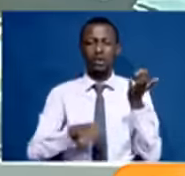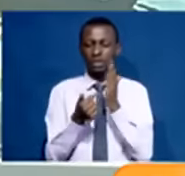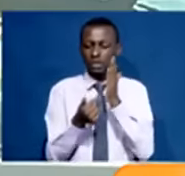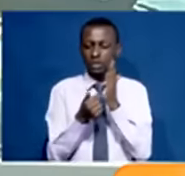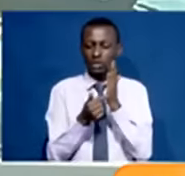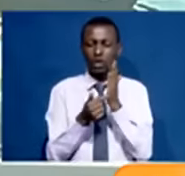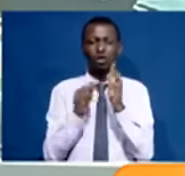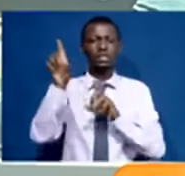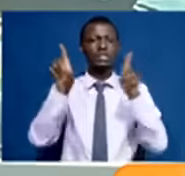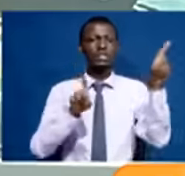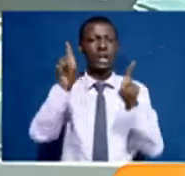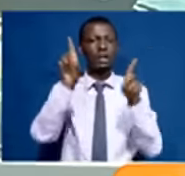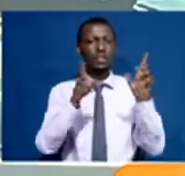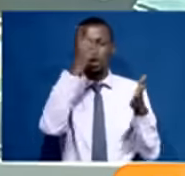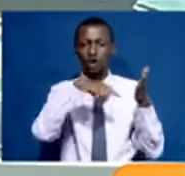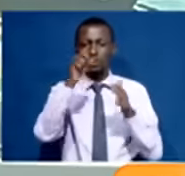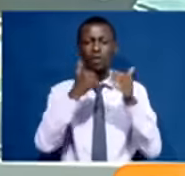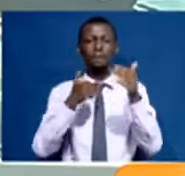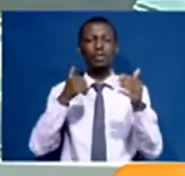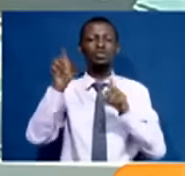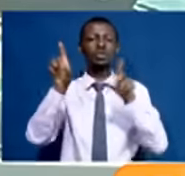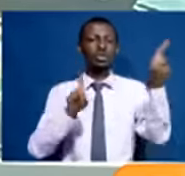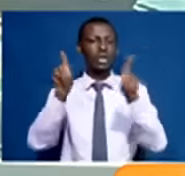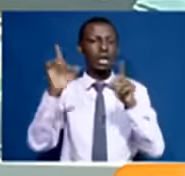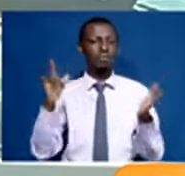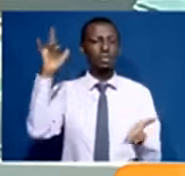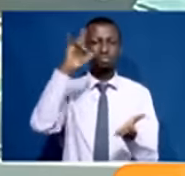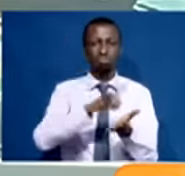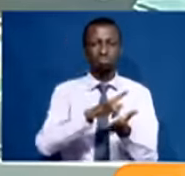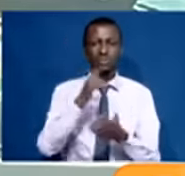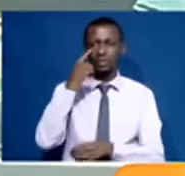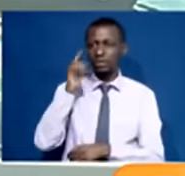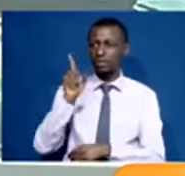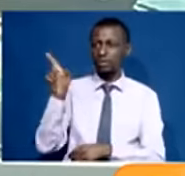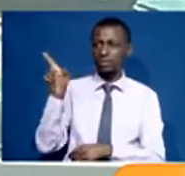travel authorization before travel. Here's Stephen Leto with more details.